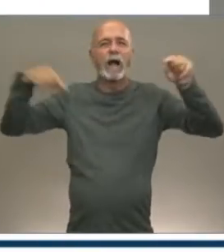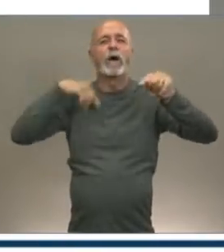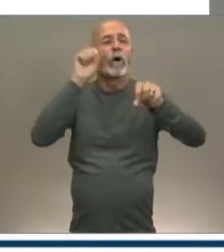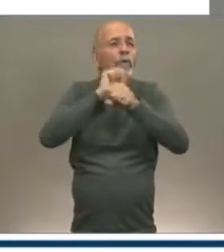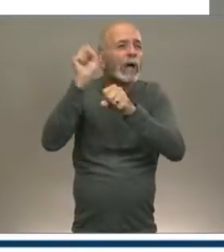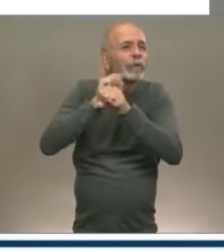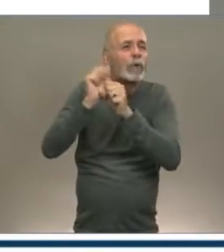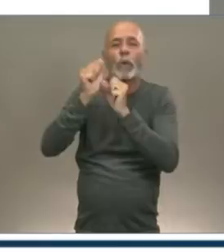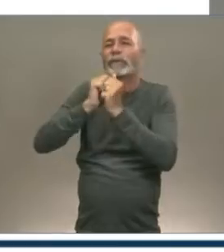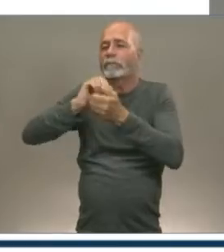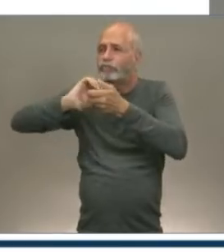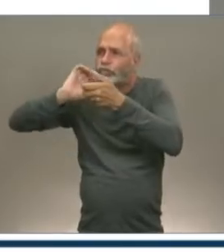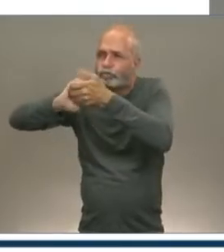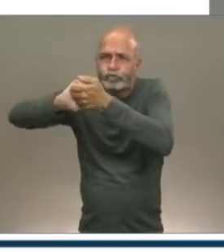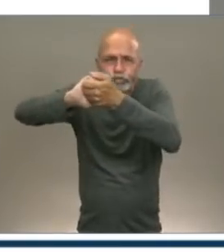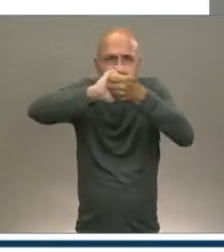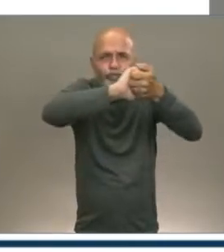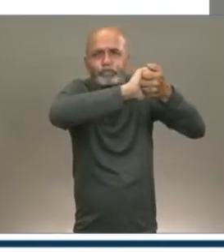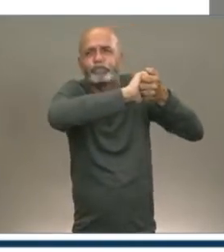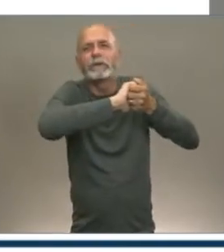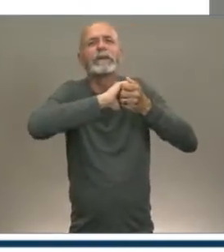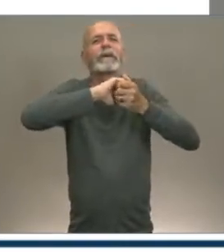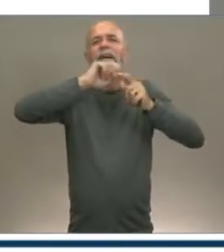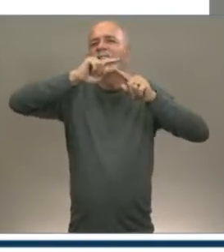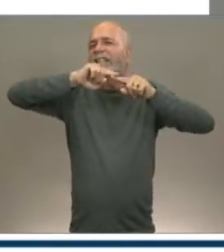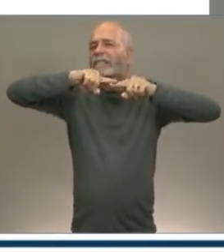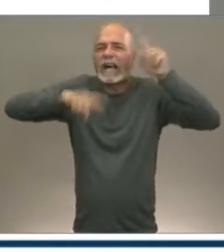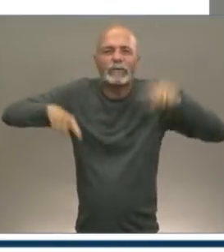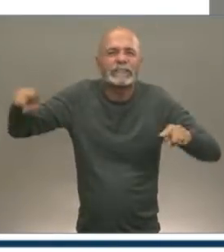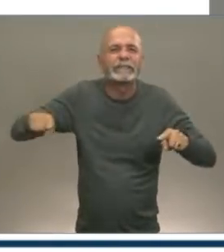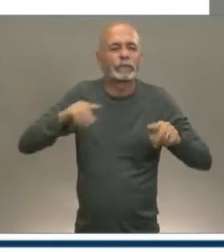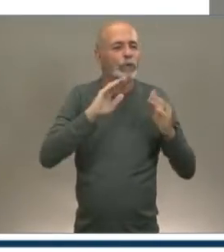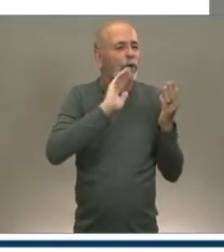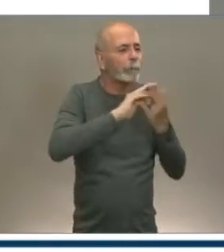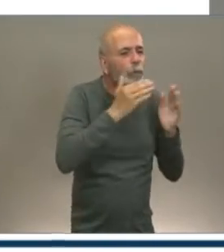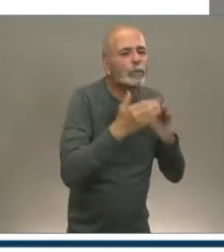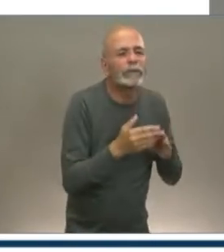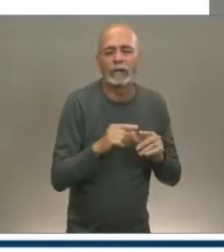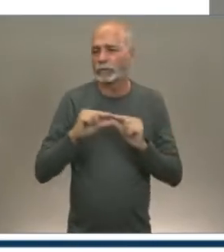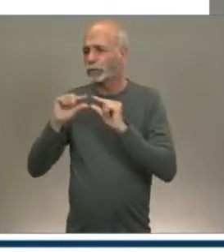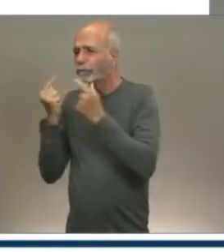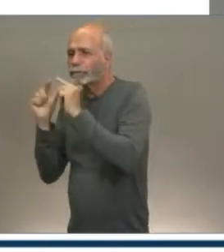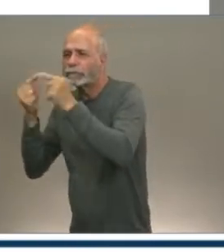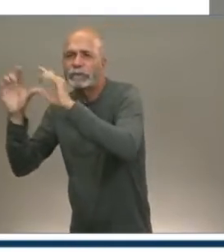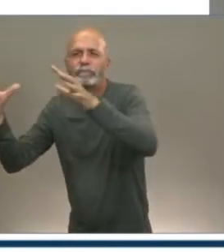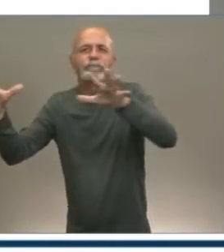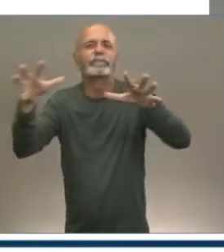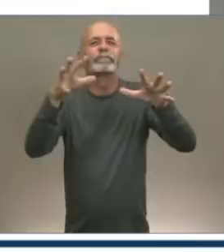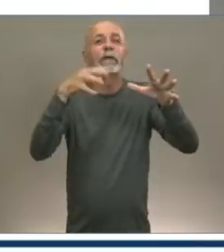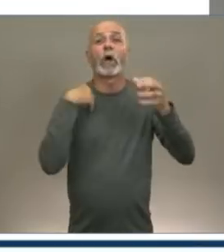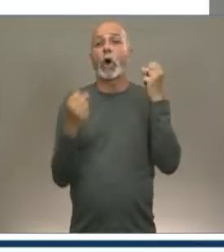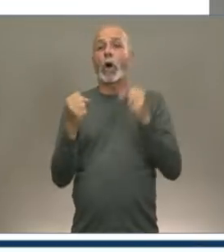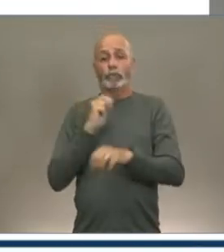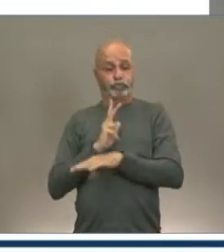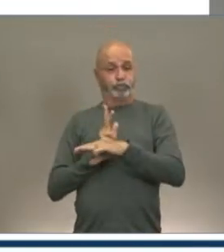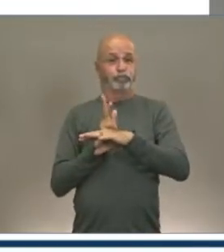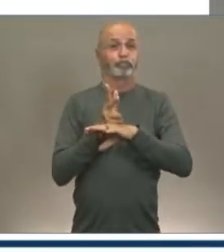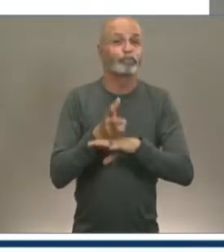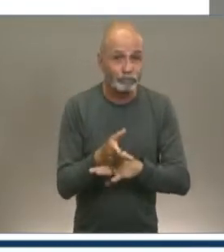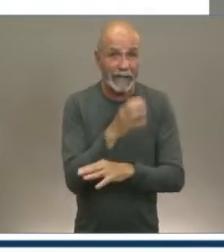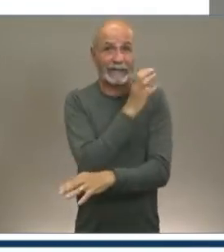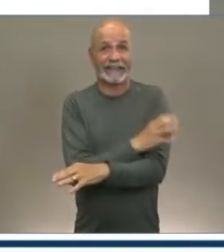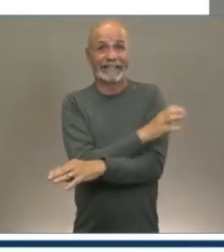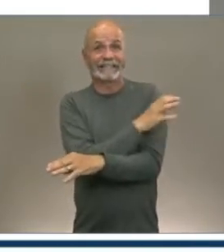delivery approaches for a variety of communities and groups. We have drive-through clinics and clinics in First Nations and African